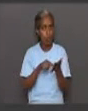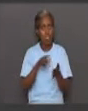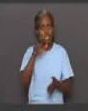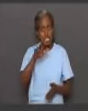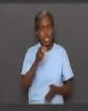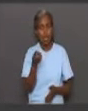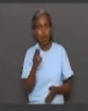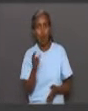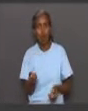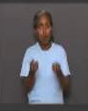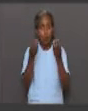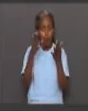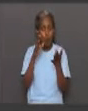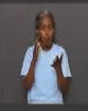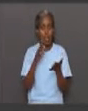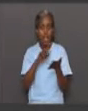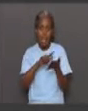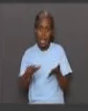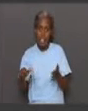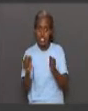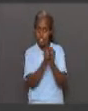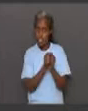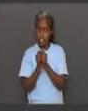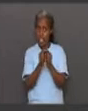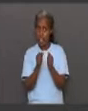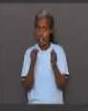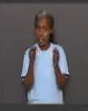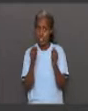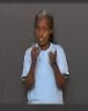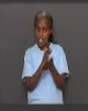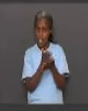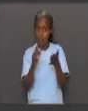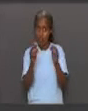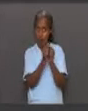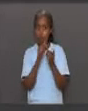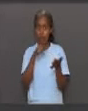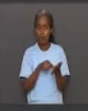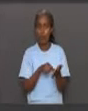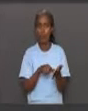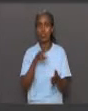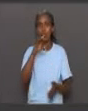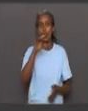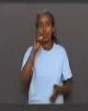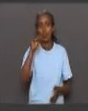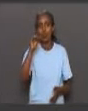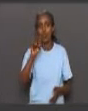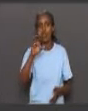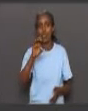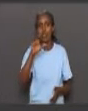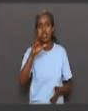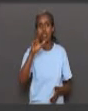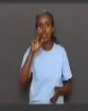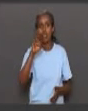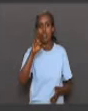3 or more lines that share a common point are called concurrent